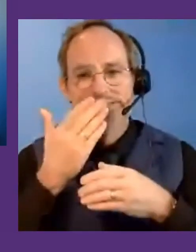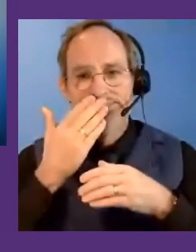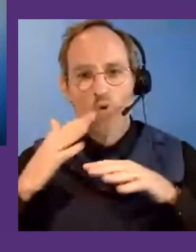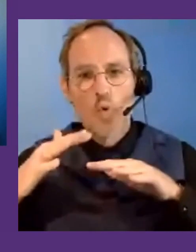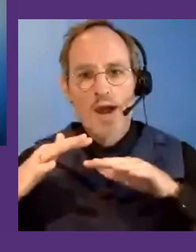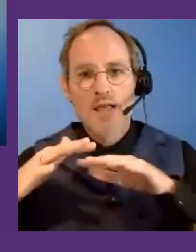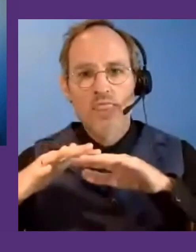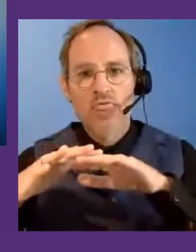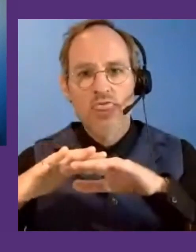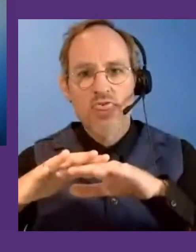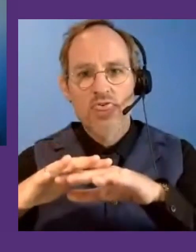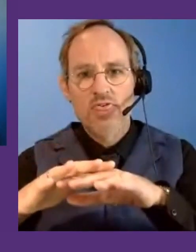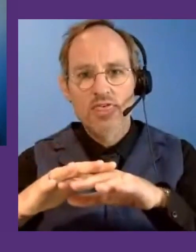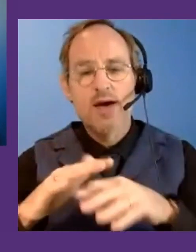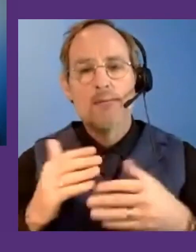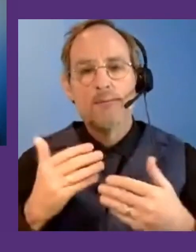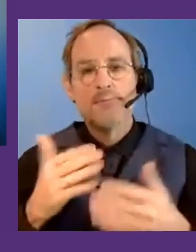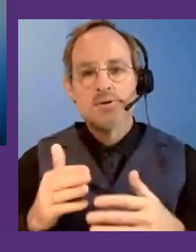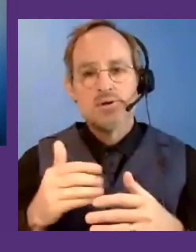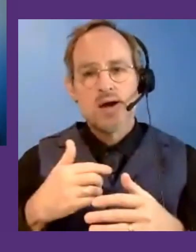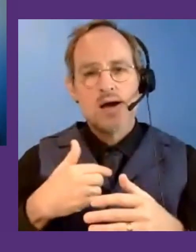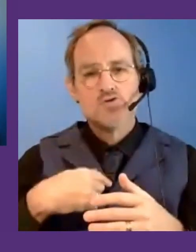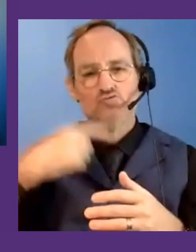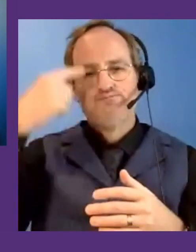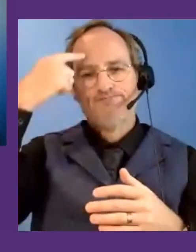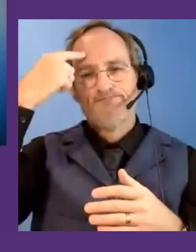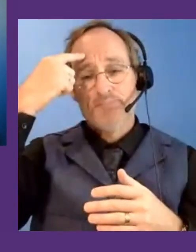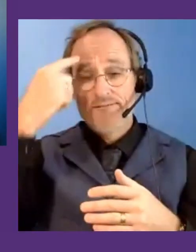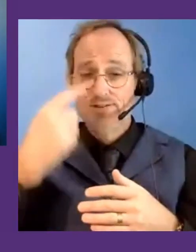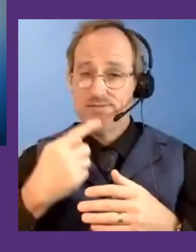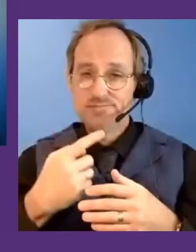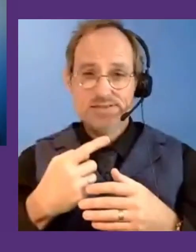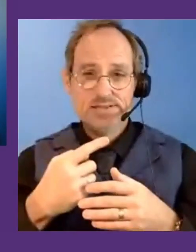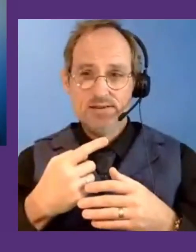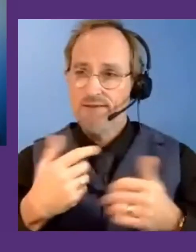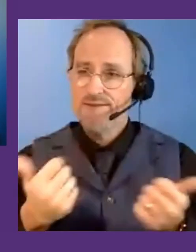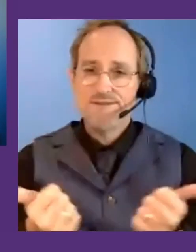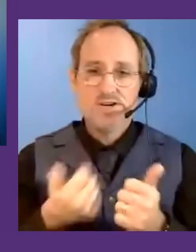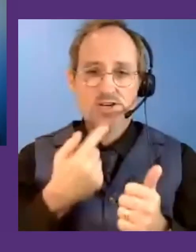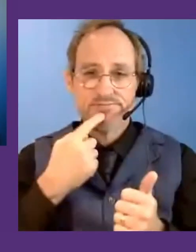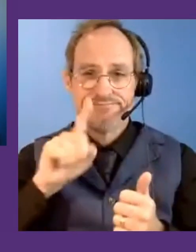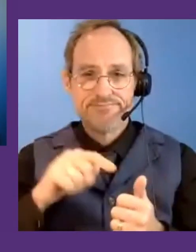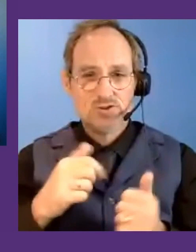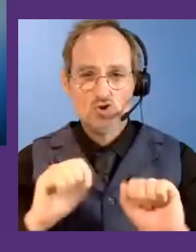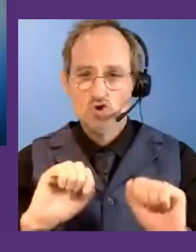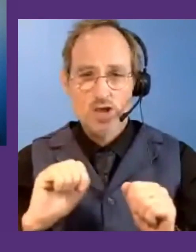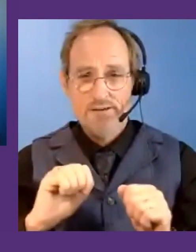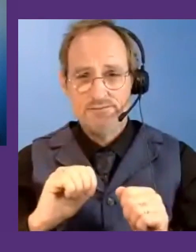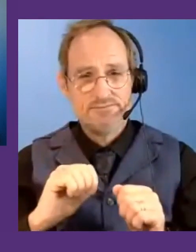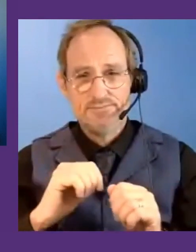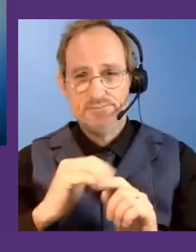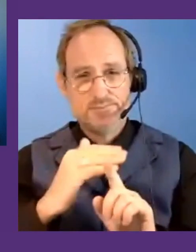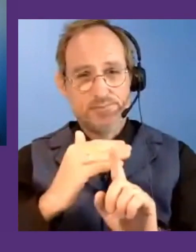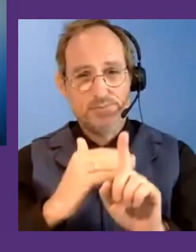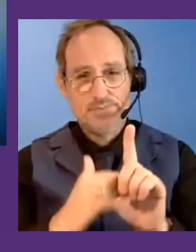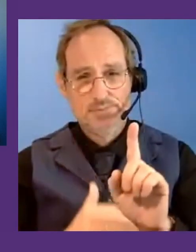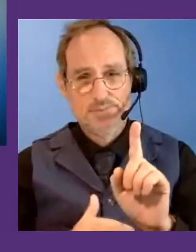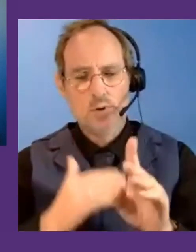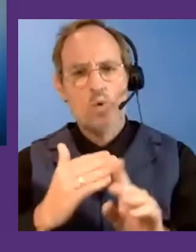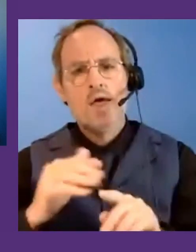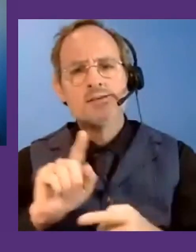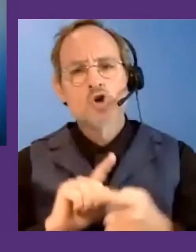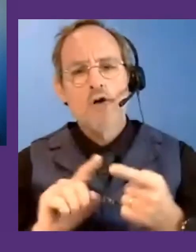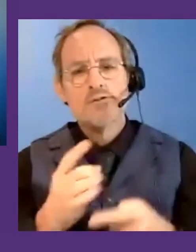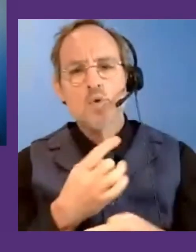now, just reminding ourselves, hey, there's loads of work to be done. This conference for us is obviously something that comes up once a year for us to pull a load of things